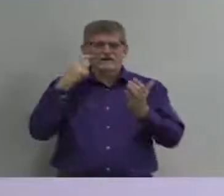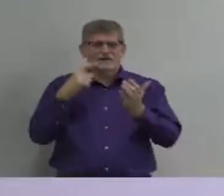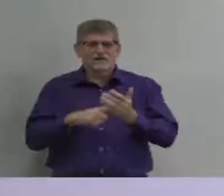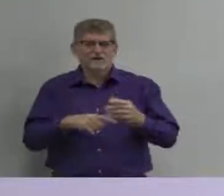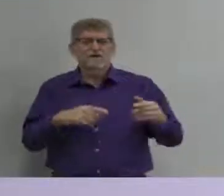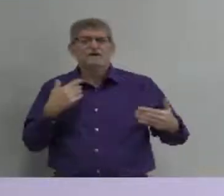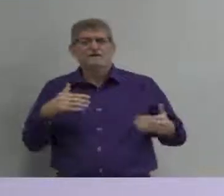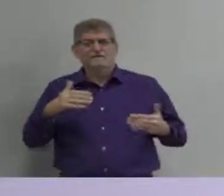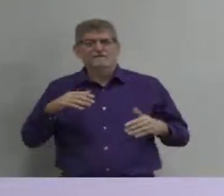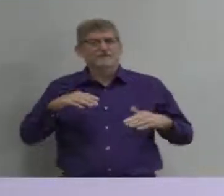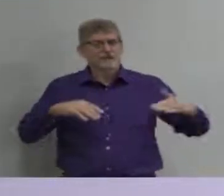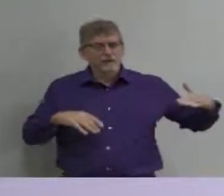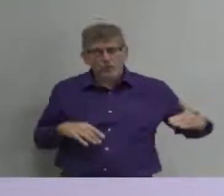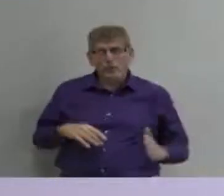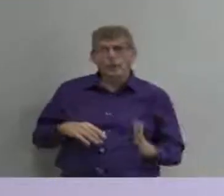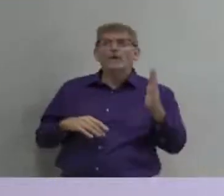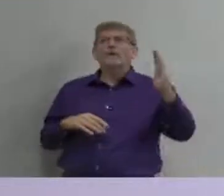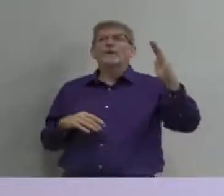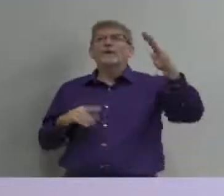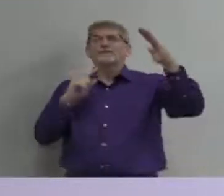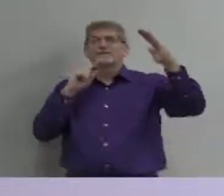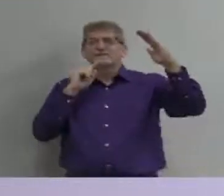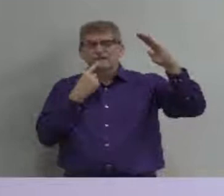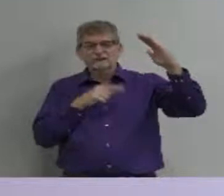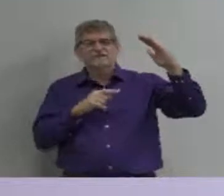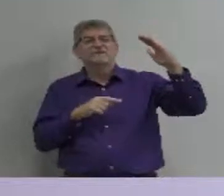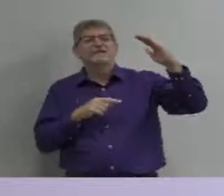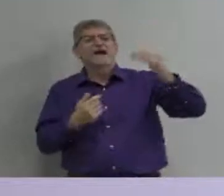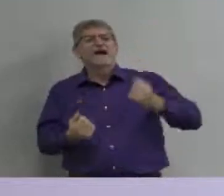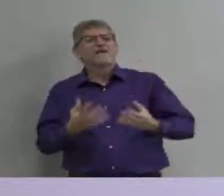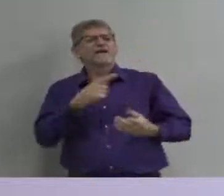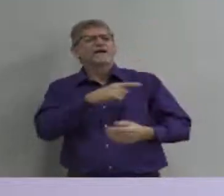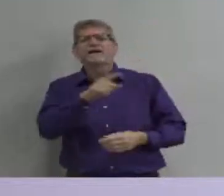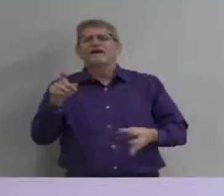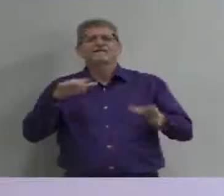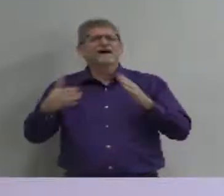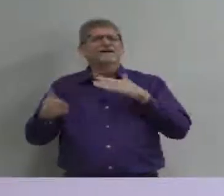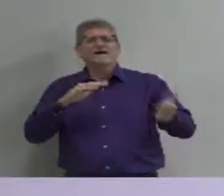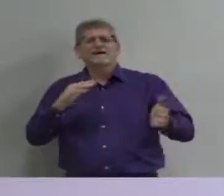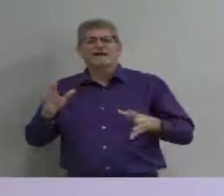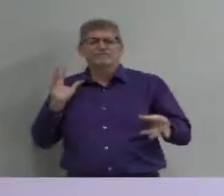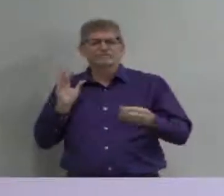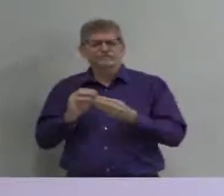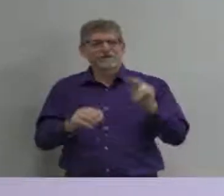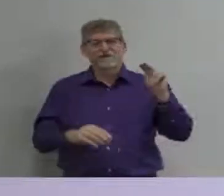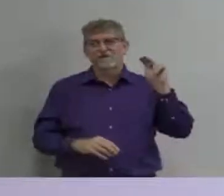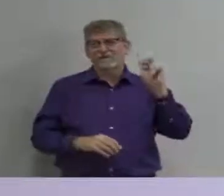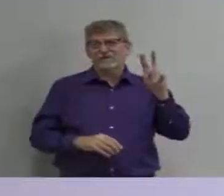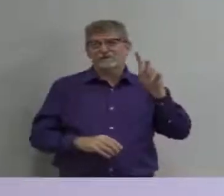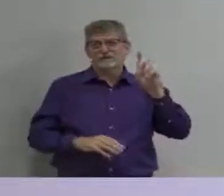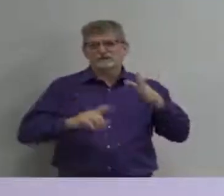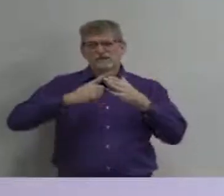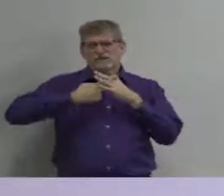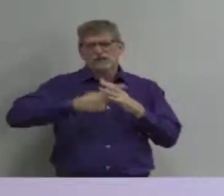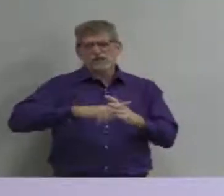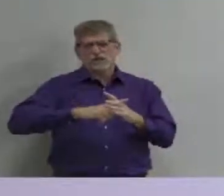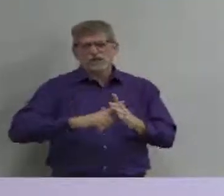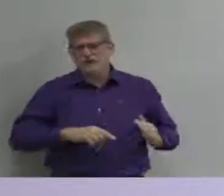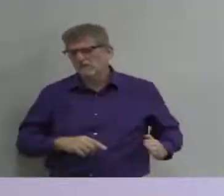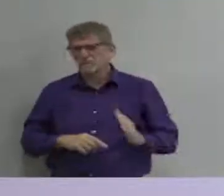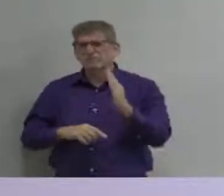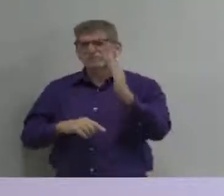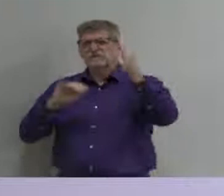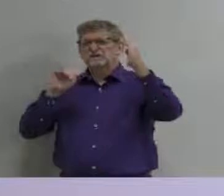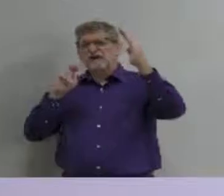increase in the rate of deaths through November and December and heading into January.